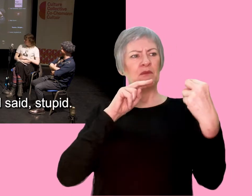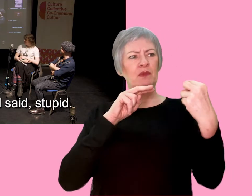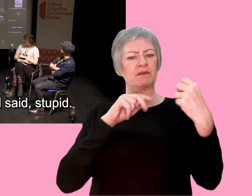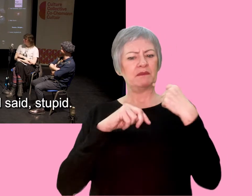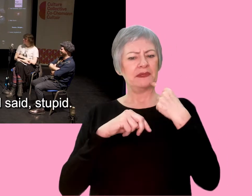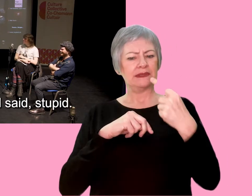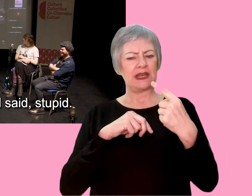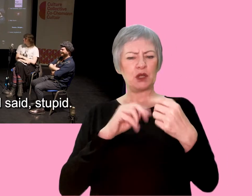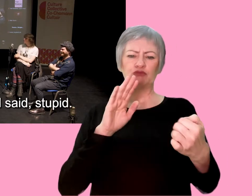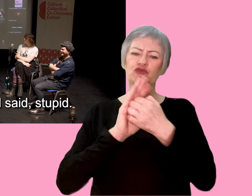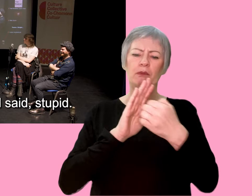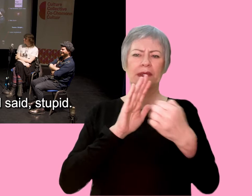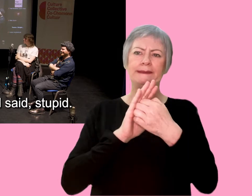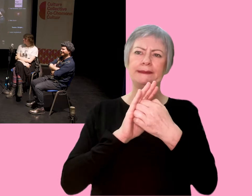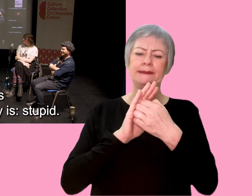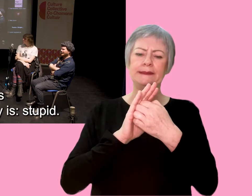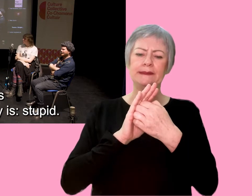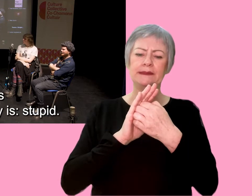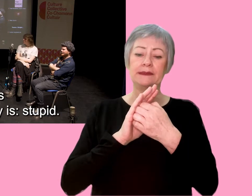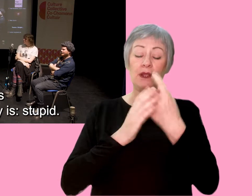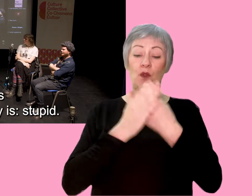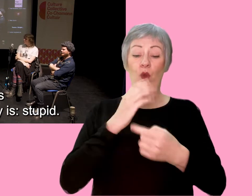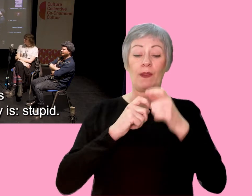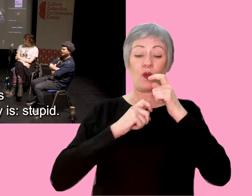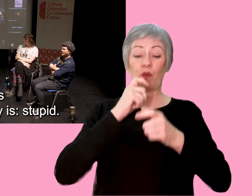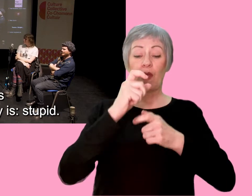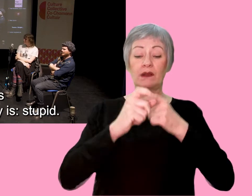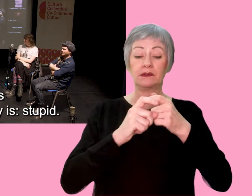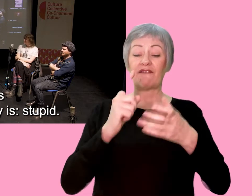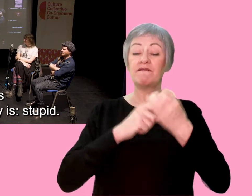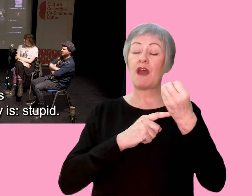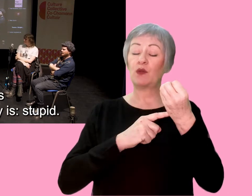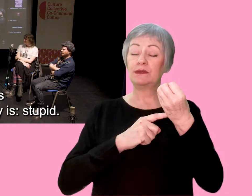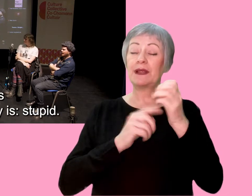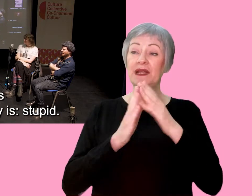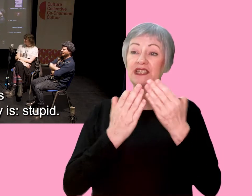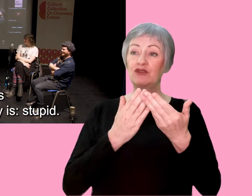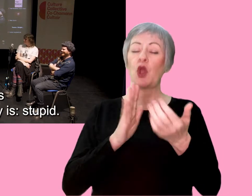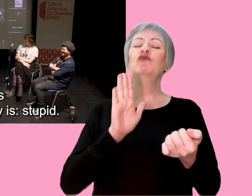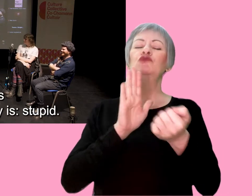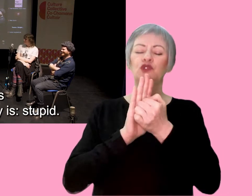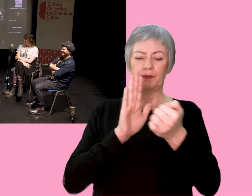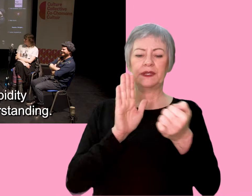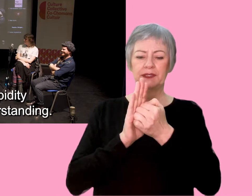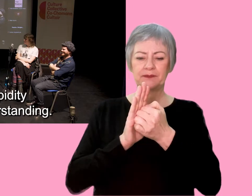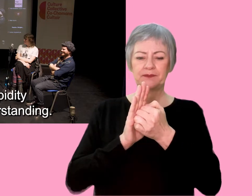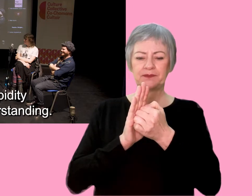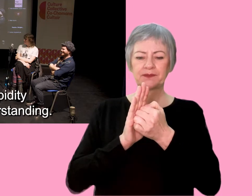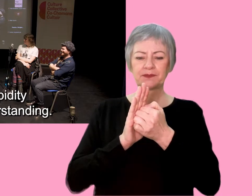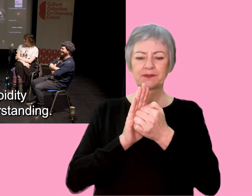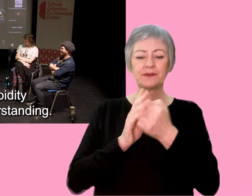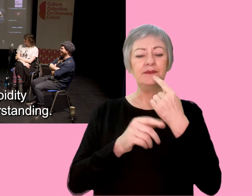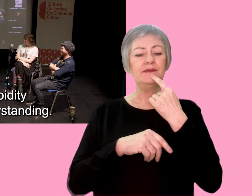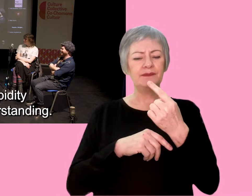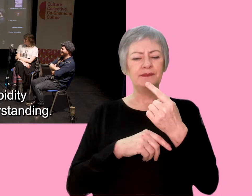again and said, stupid. The only words I found it in my dictionary is stupid. And